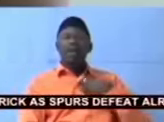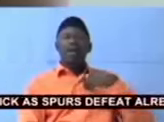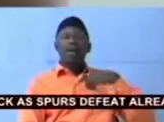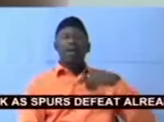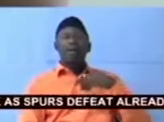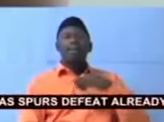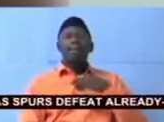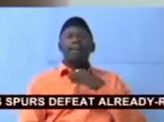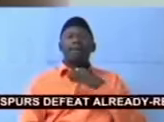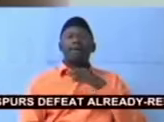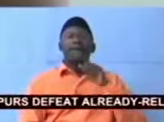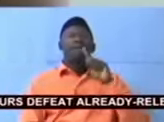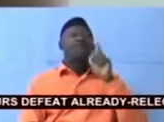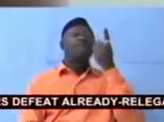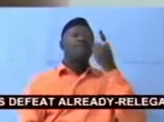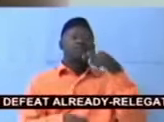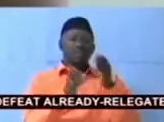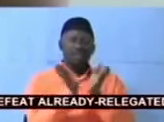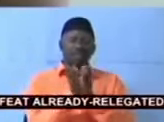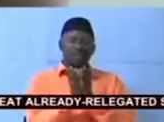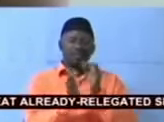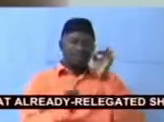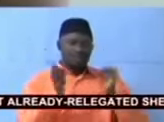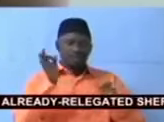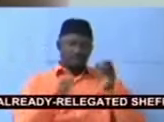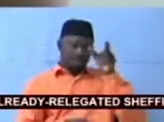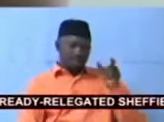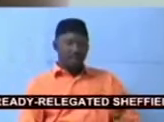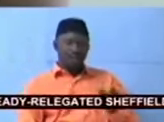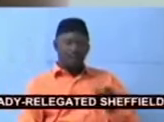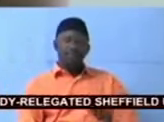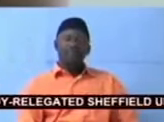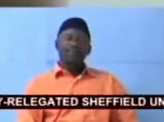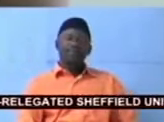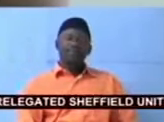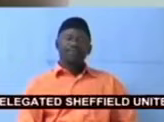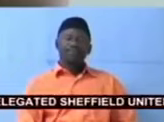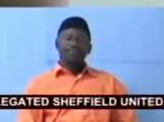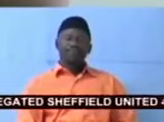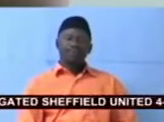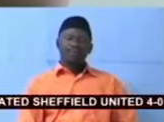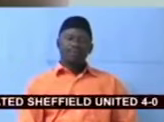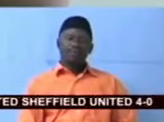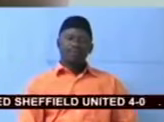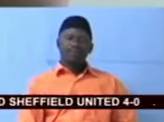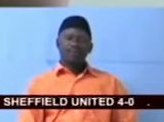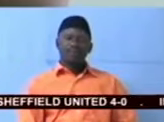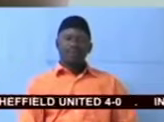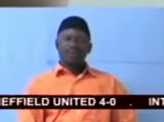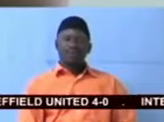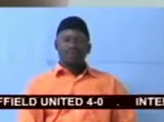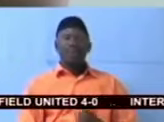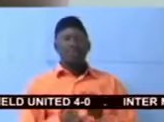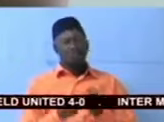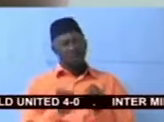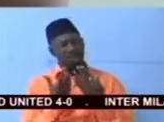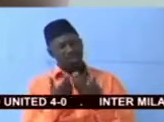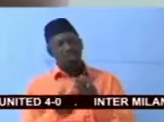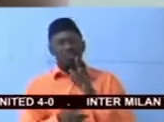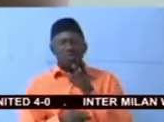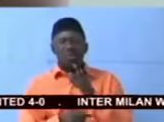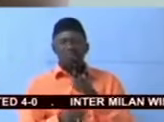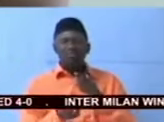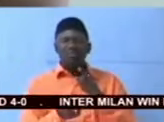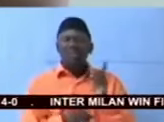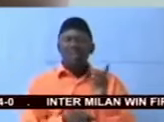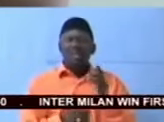meant first class magistrate. First class magistrate. Tell us the experience you had in the year of 2015. Wax ñu nak